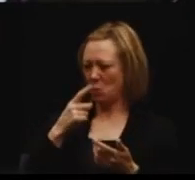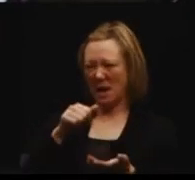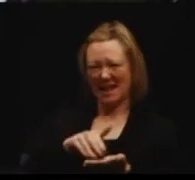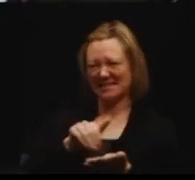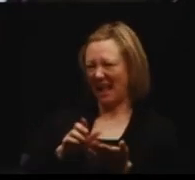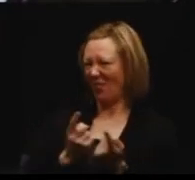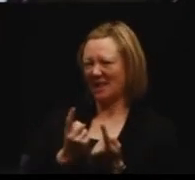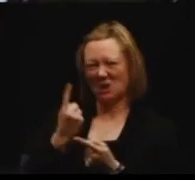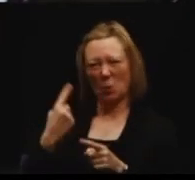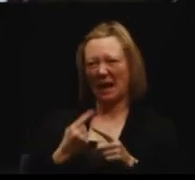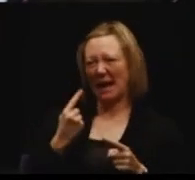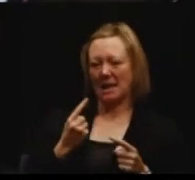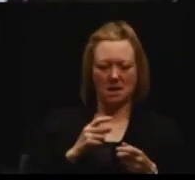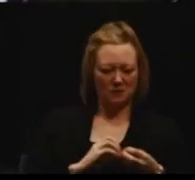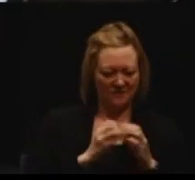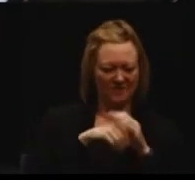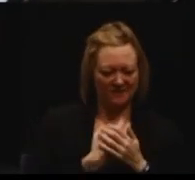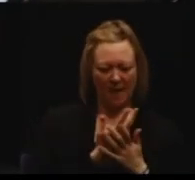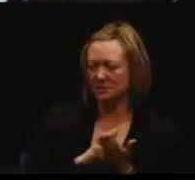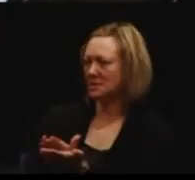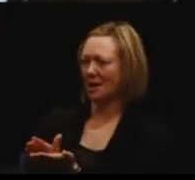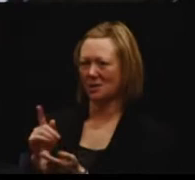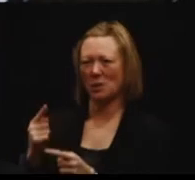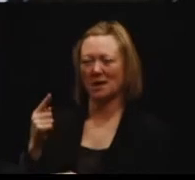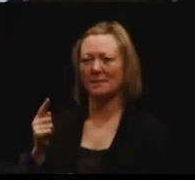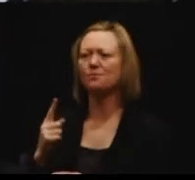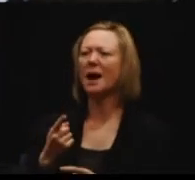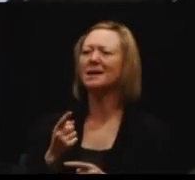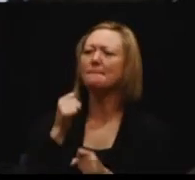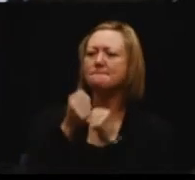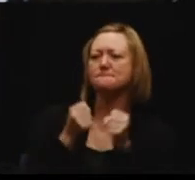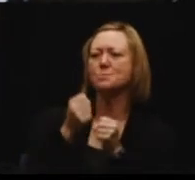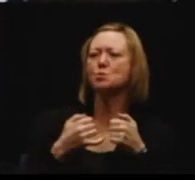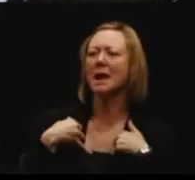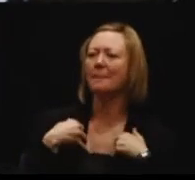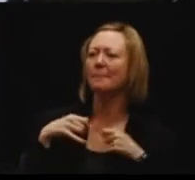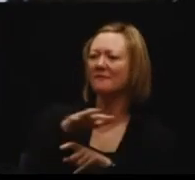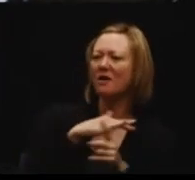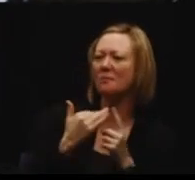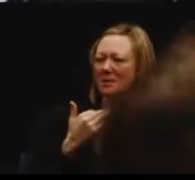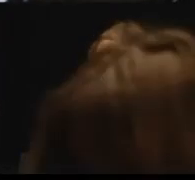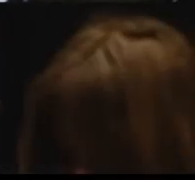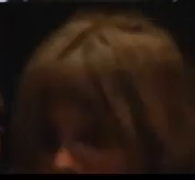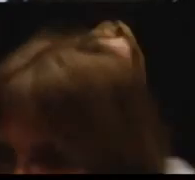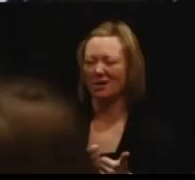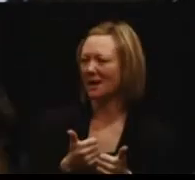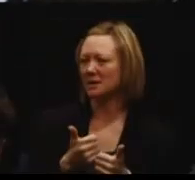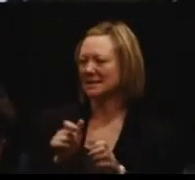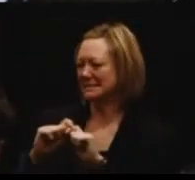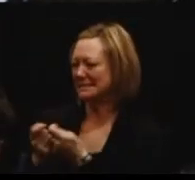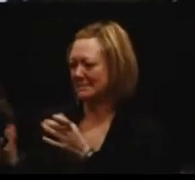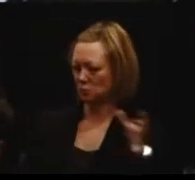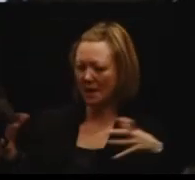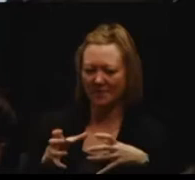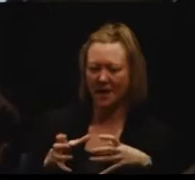repeatedly. But within a boot camp environment, you could do that. You could get great teams together, maybe in conjunction